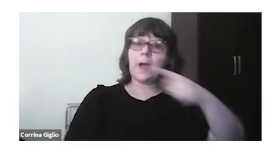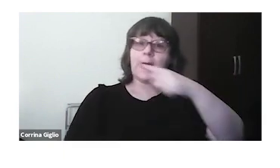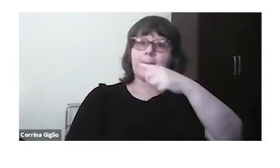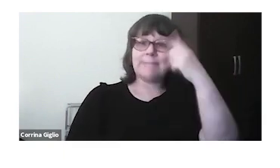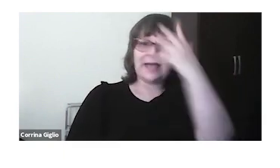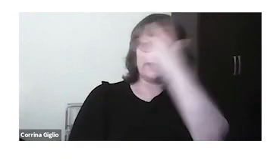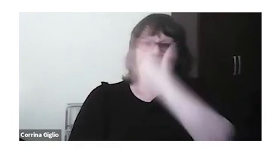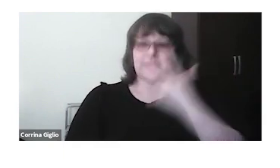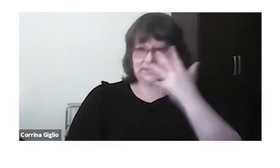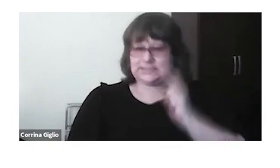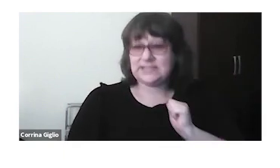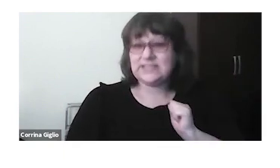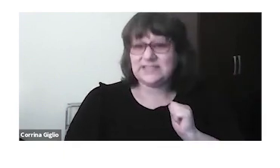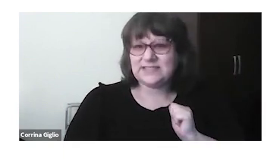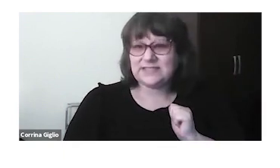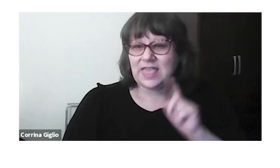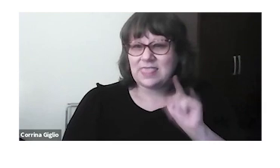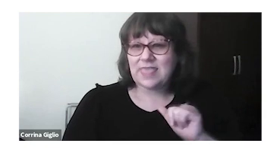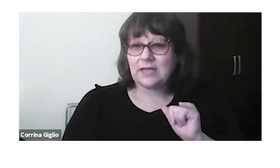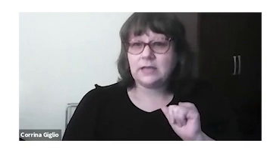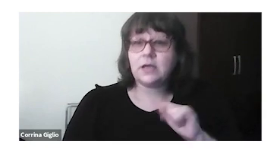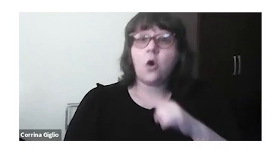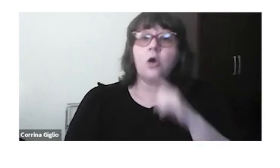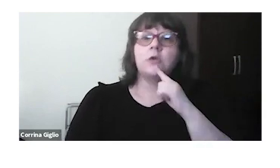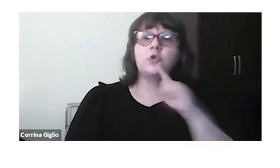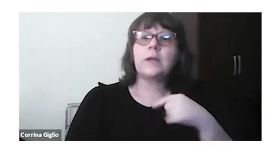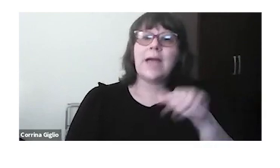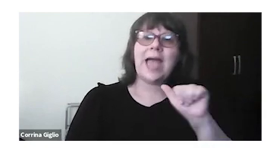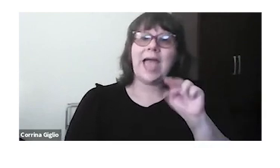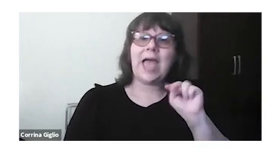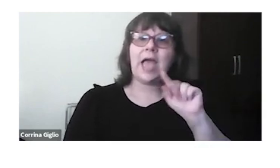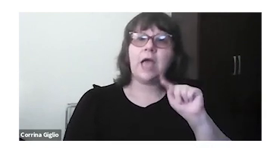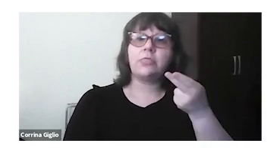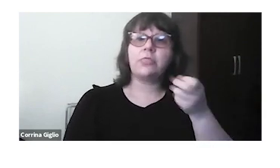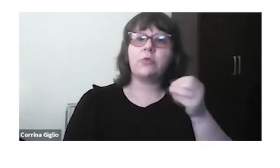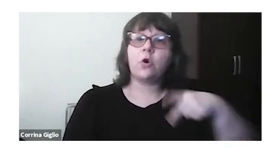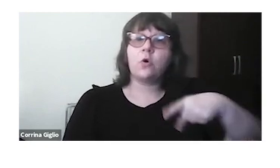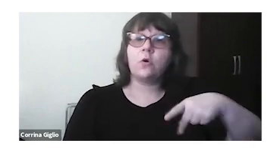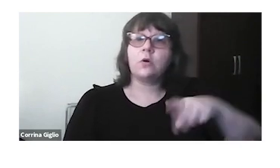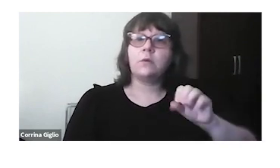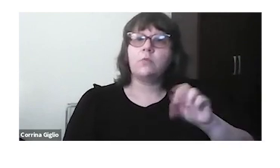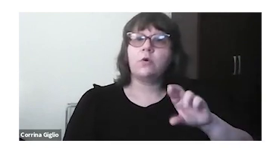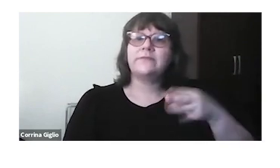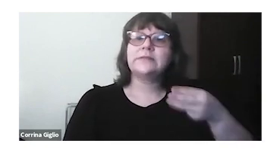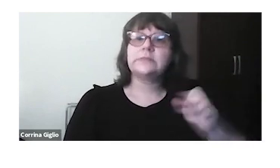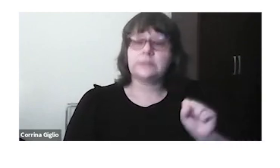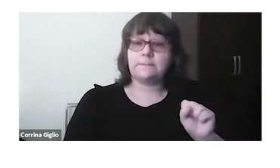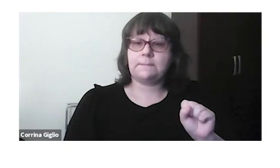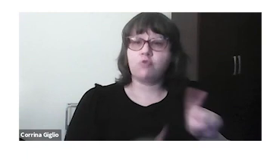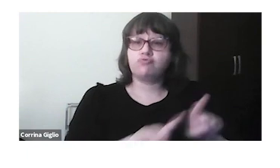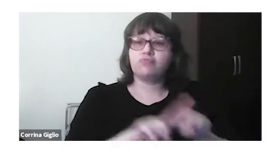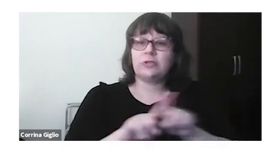Blackface. And then we want to talk about anthropomorphism, which is associating or morphing Black people